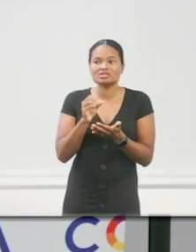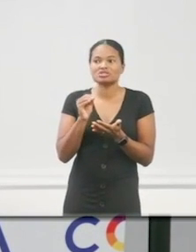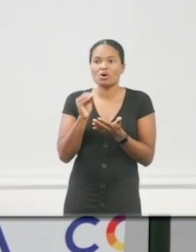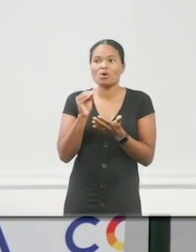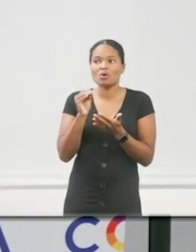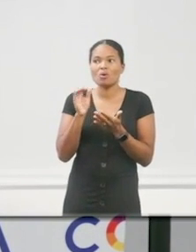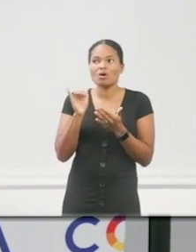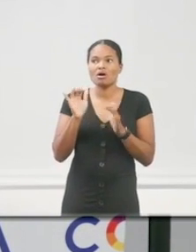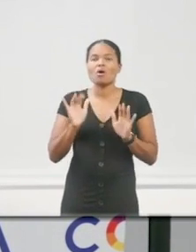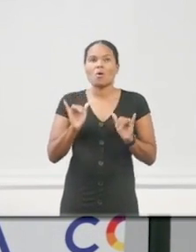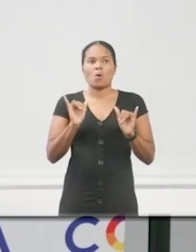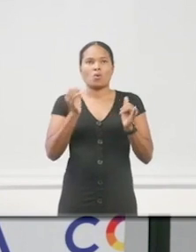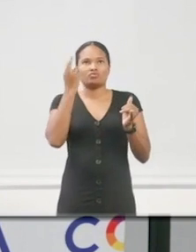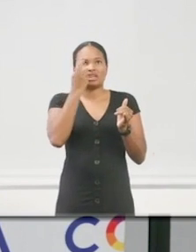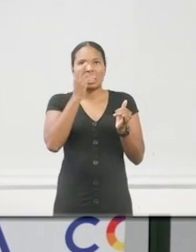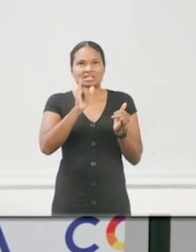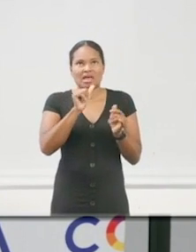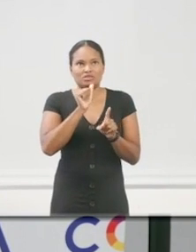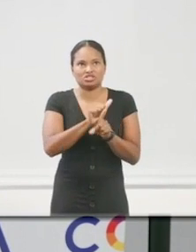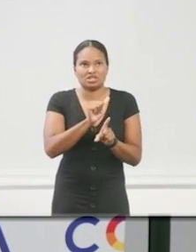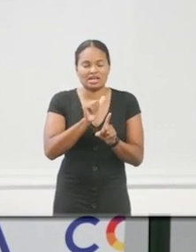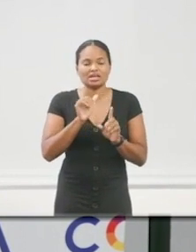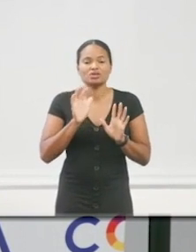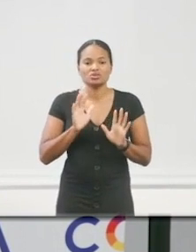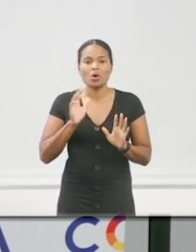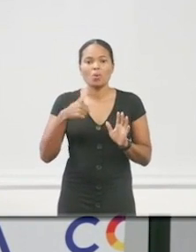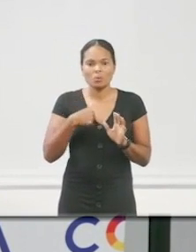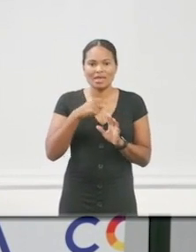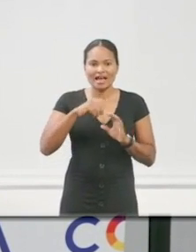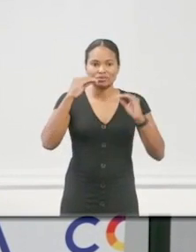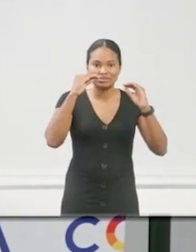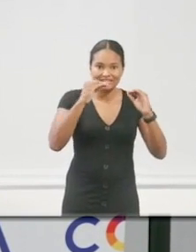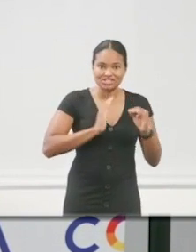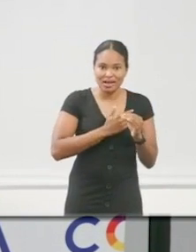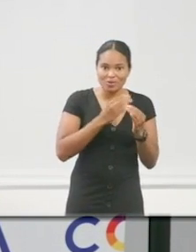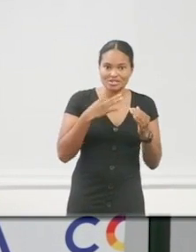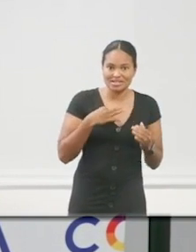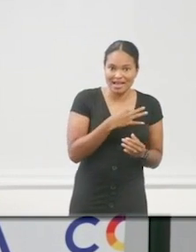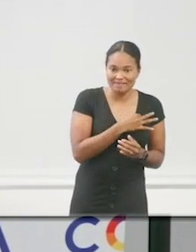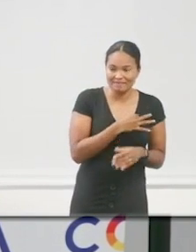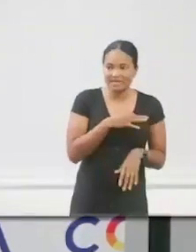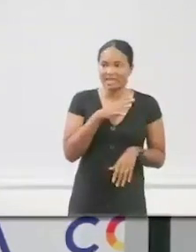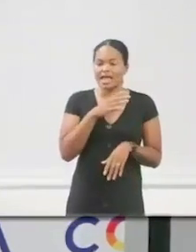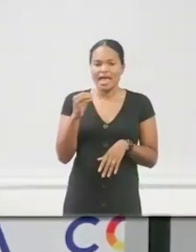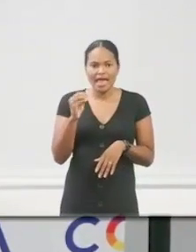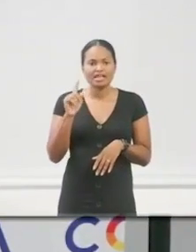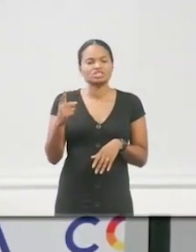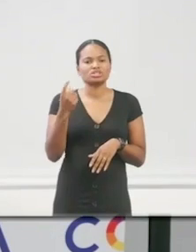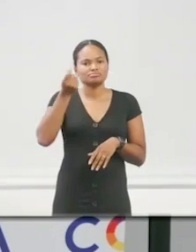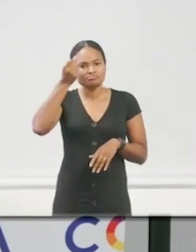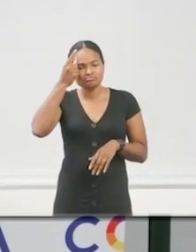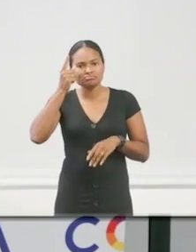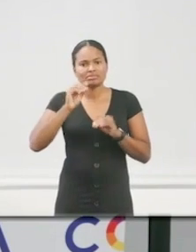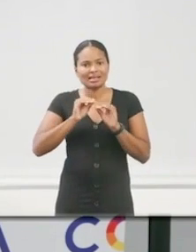of training. So again, it really does go to educating our staff and having a non-punitive, psychologically safe place